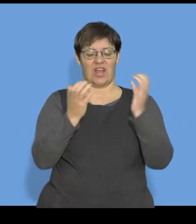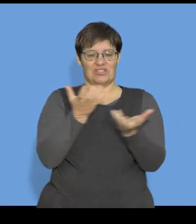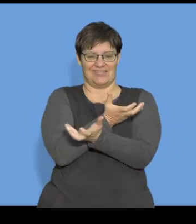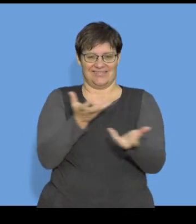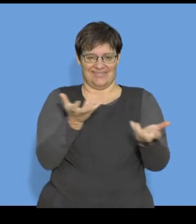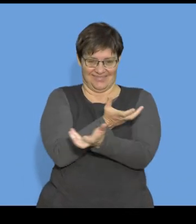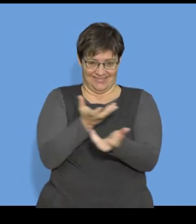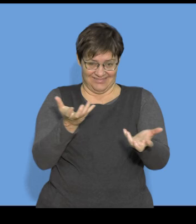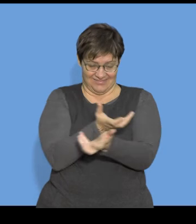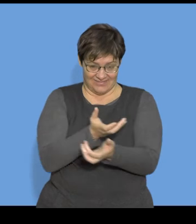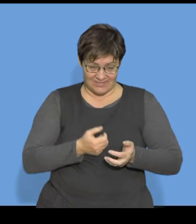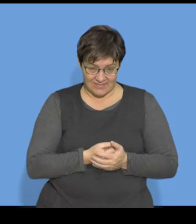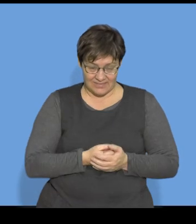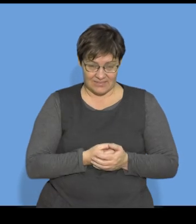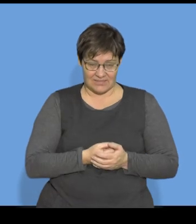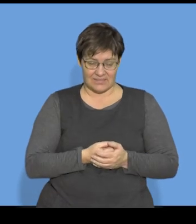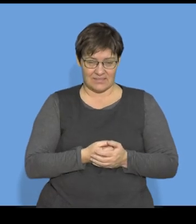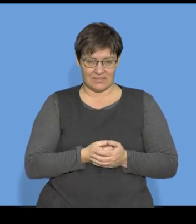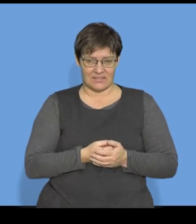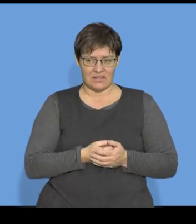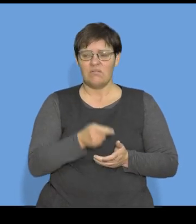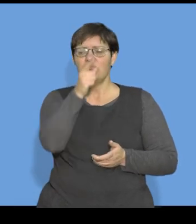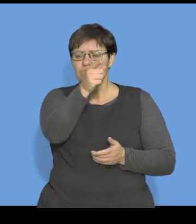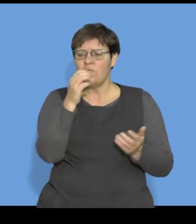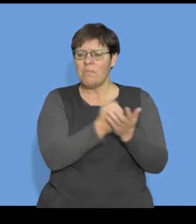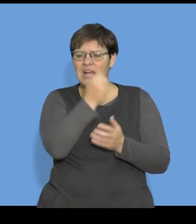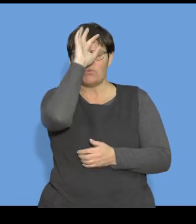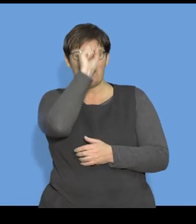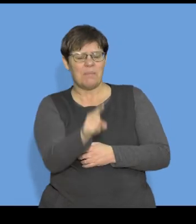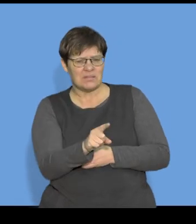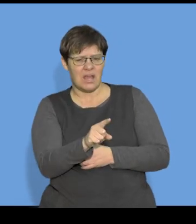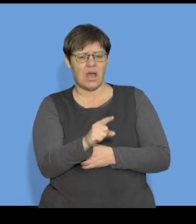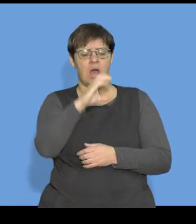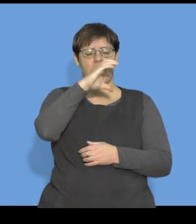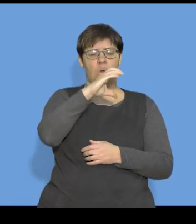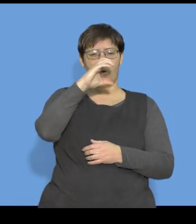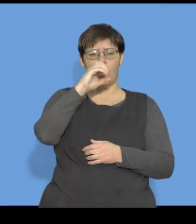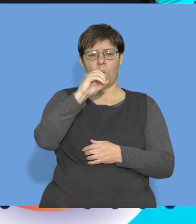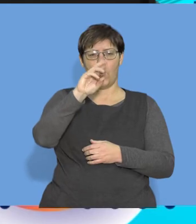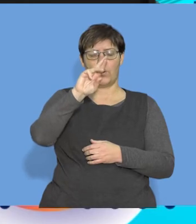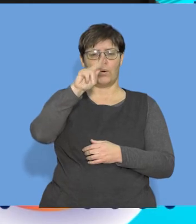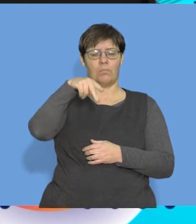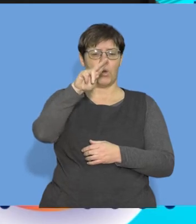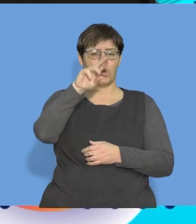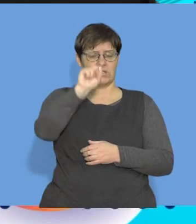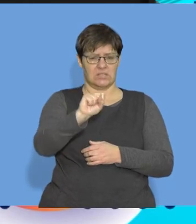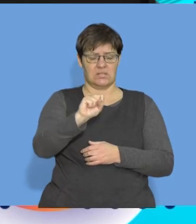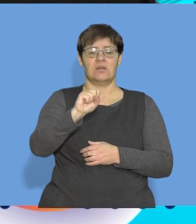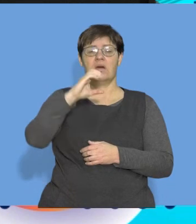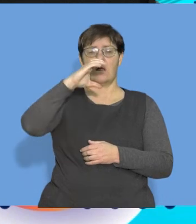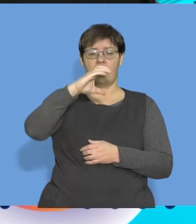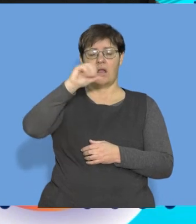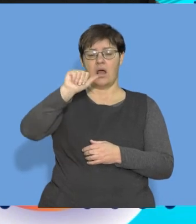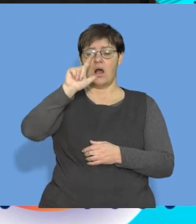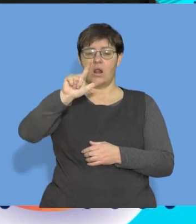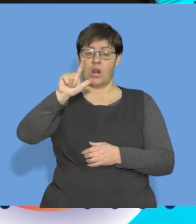Communication between the two hemispheres. For you to remember the corpus callosum, if you put your fist